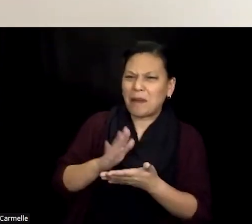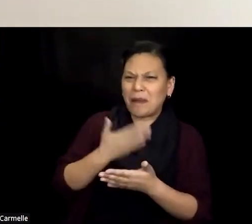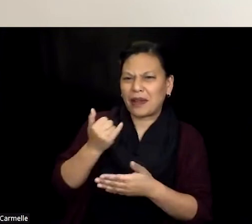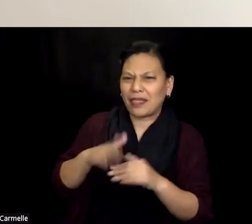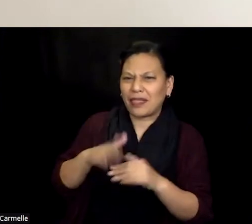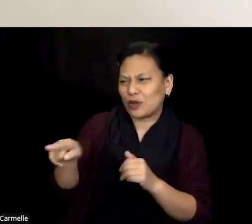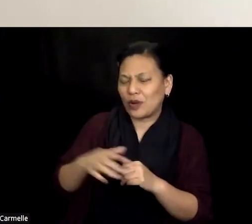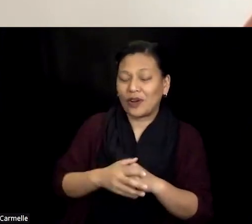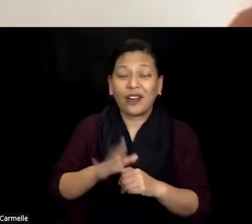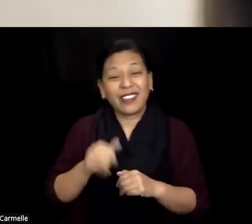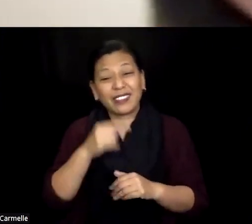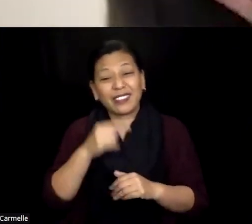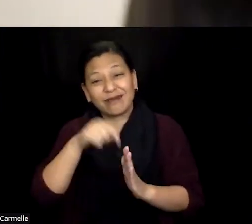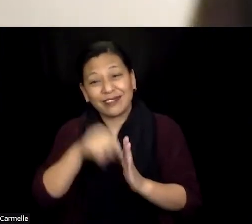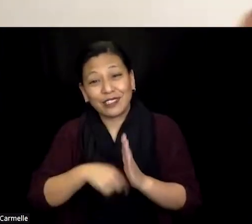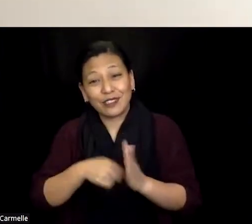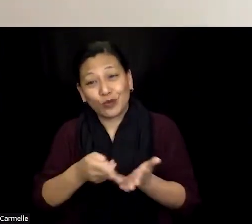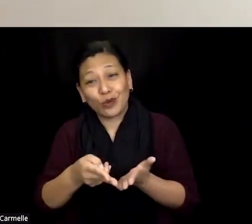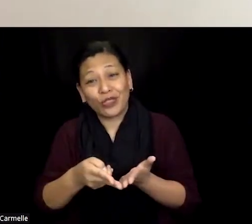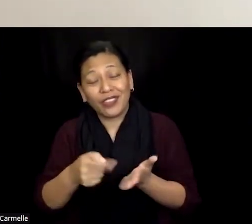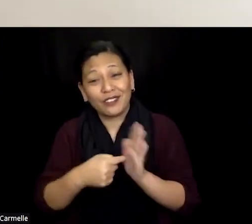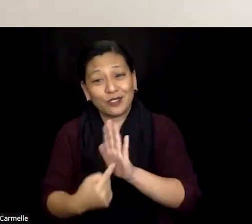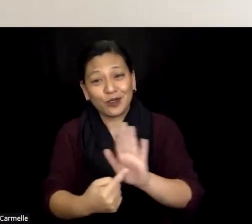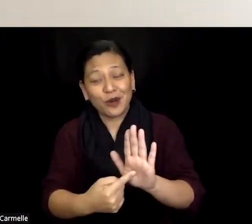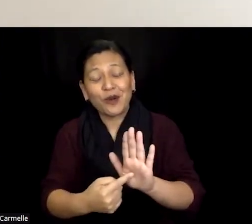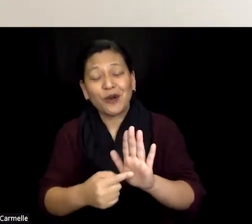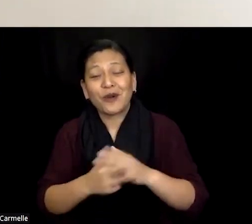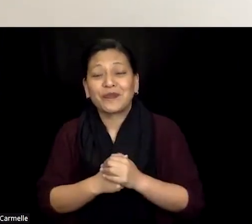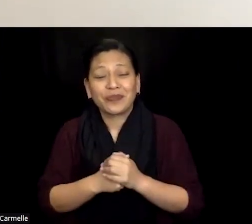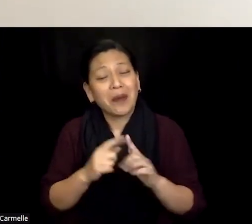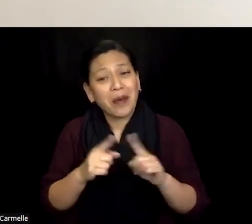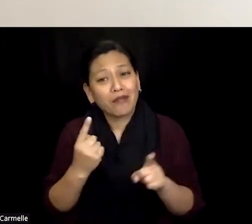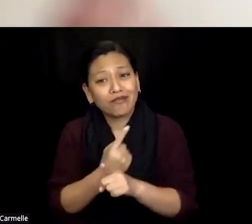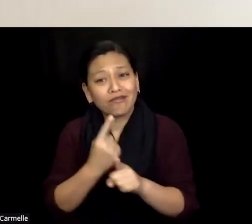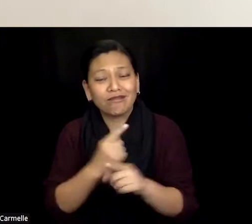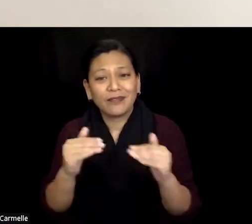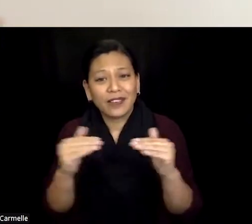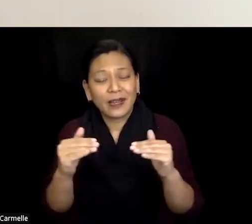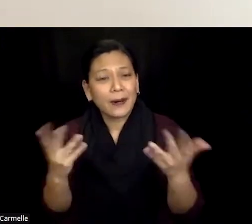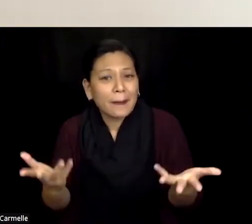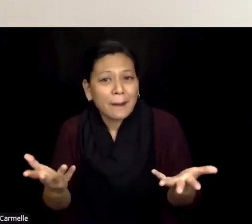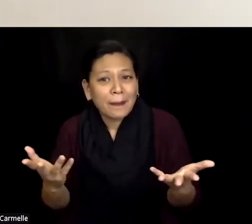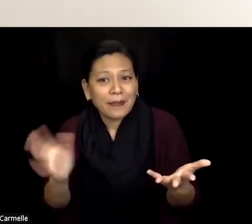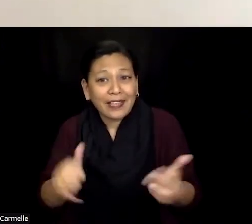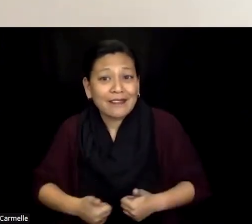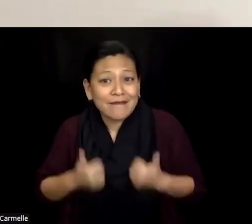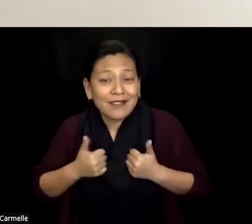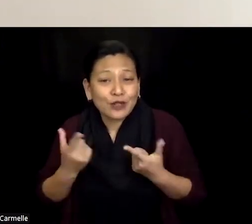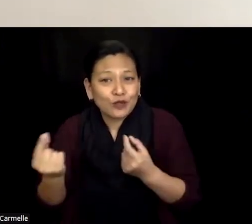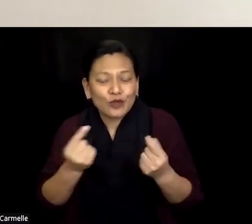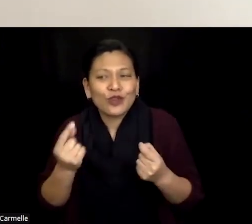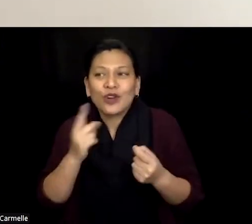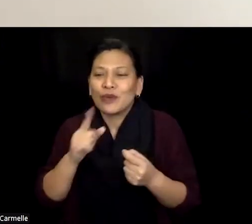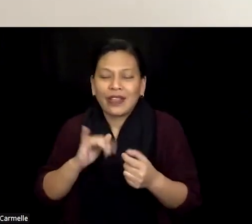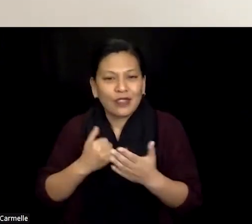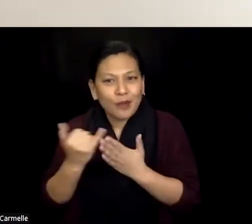today with Jim Cummings. But it's, I mean, I think it's a fair statement to be like, yeah, that's the real deal. Why we do a